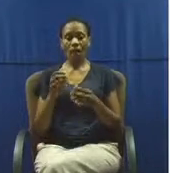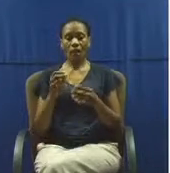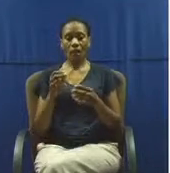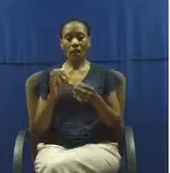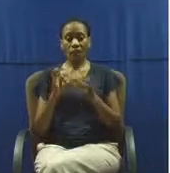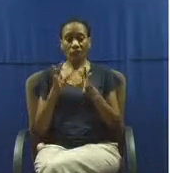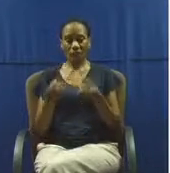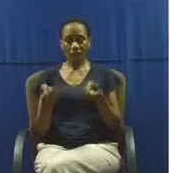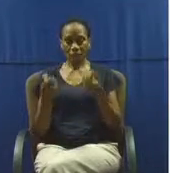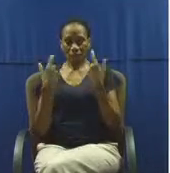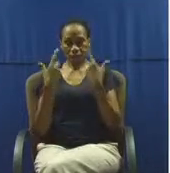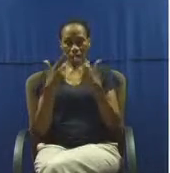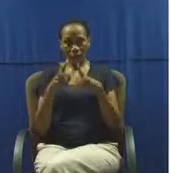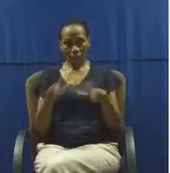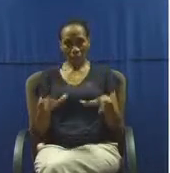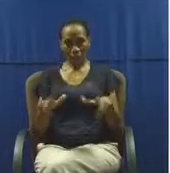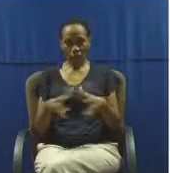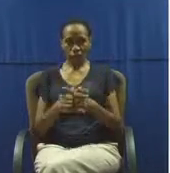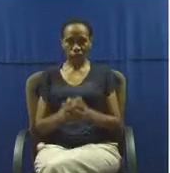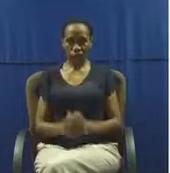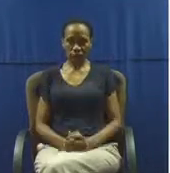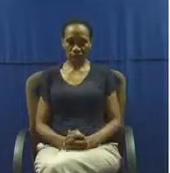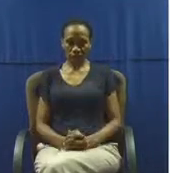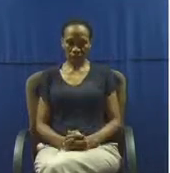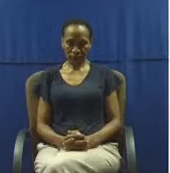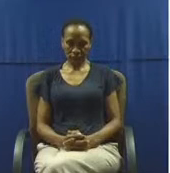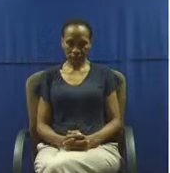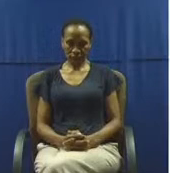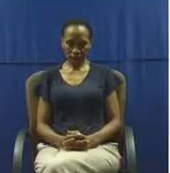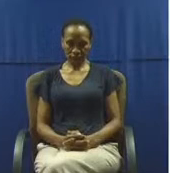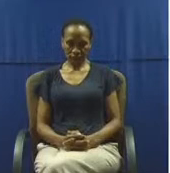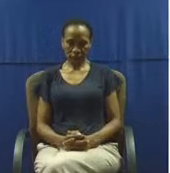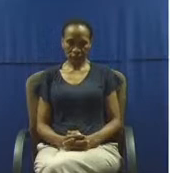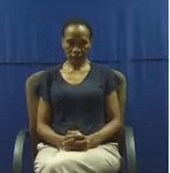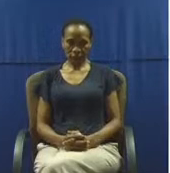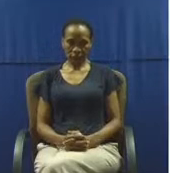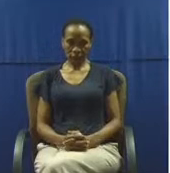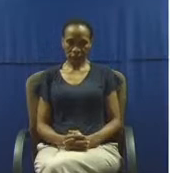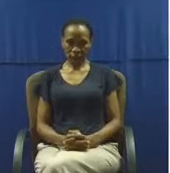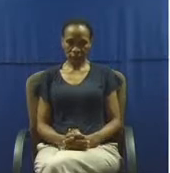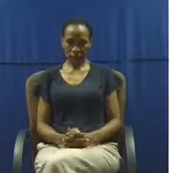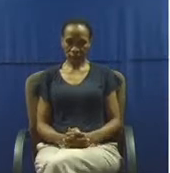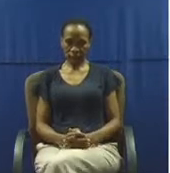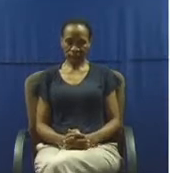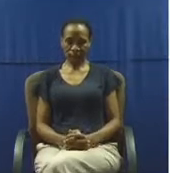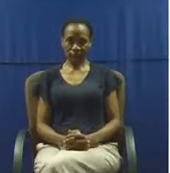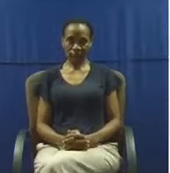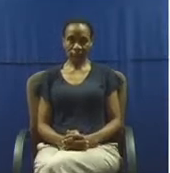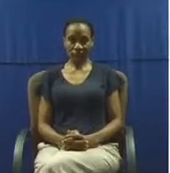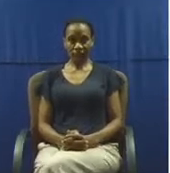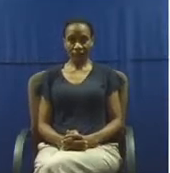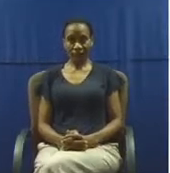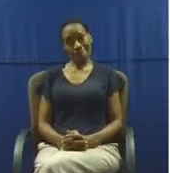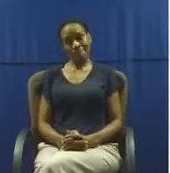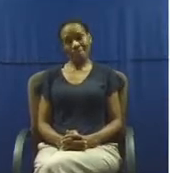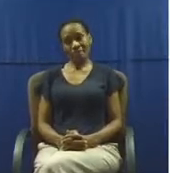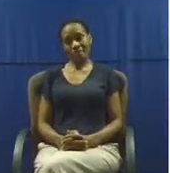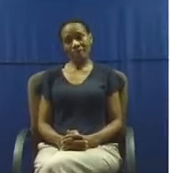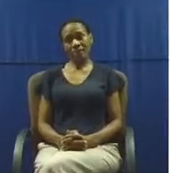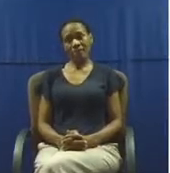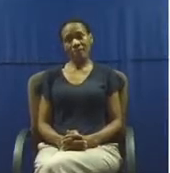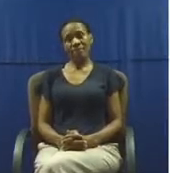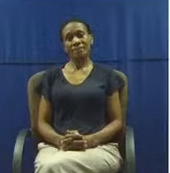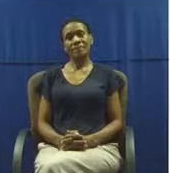re sebedisane le ba private sector re ka fumana gore ke ntho e ka re